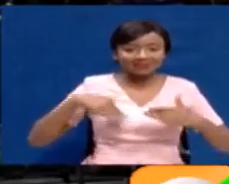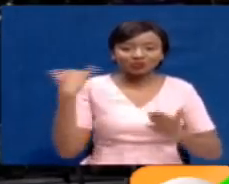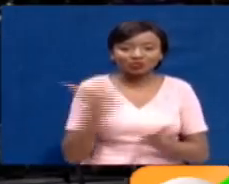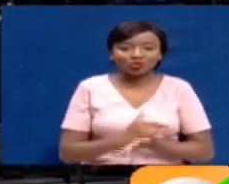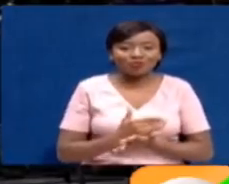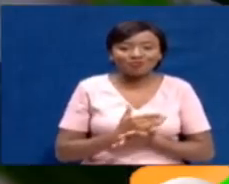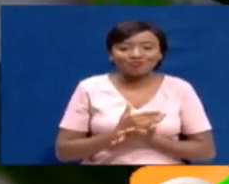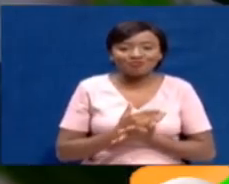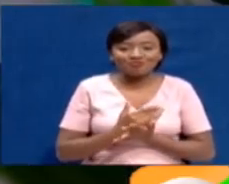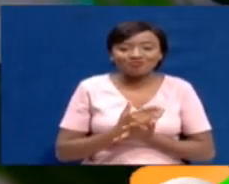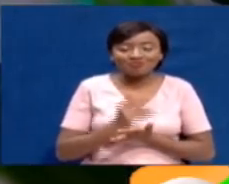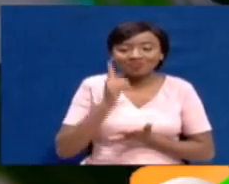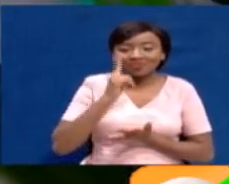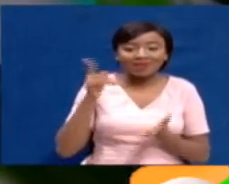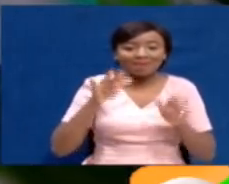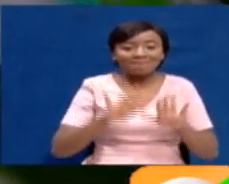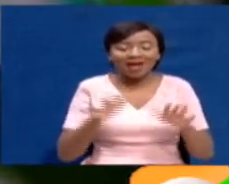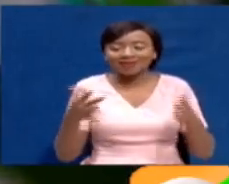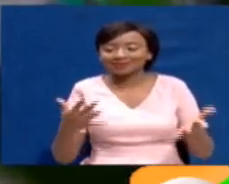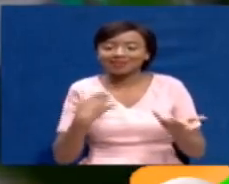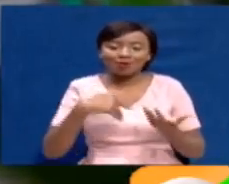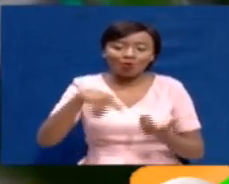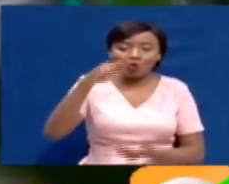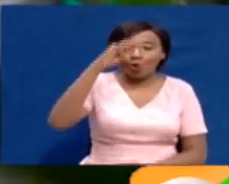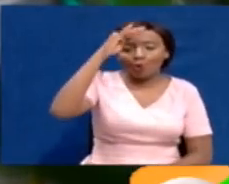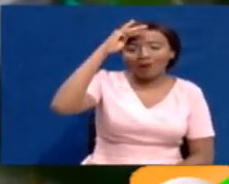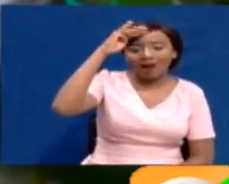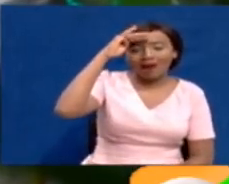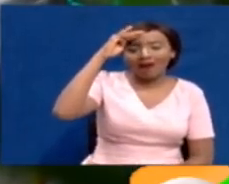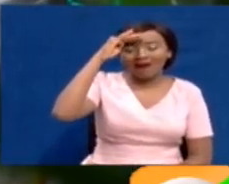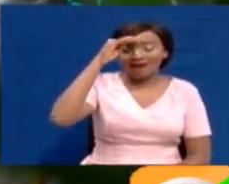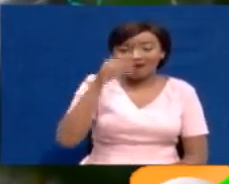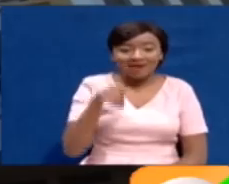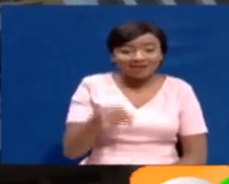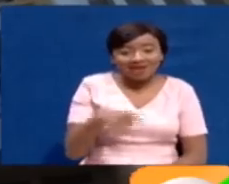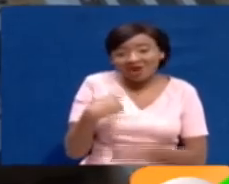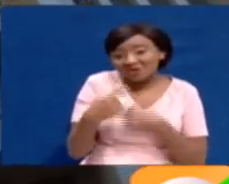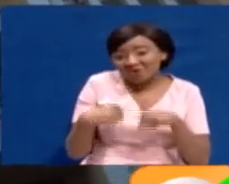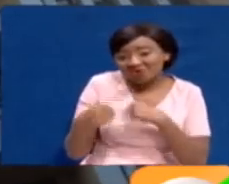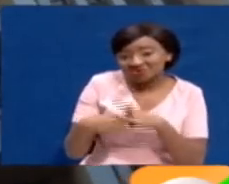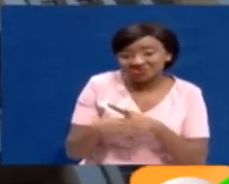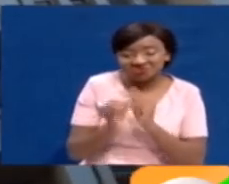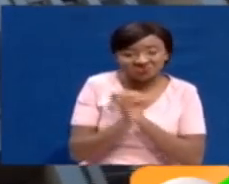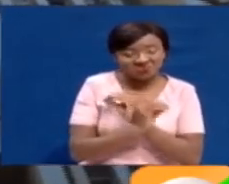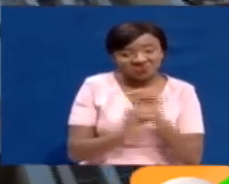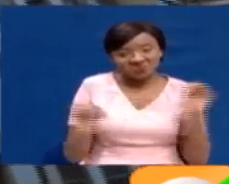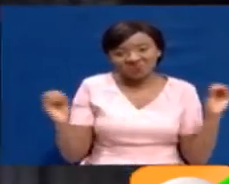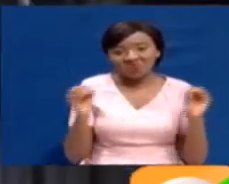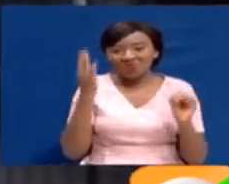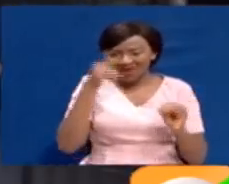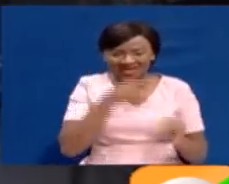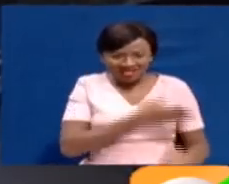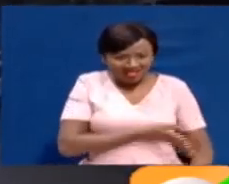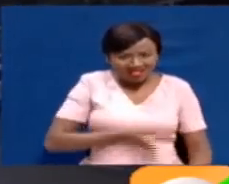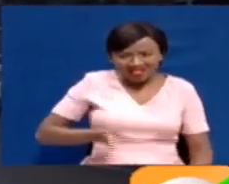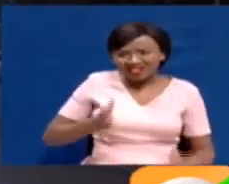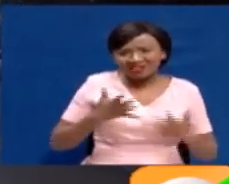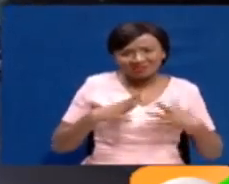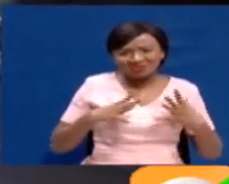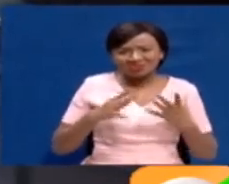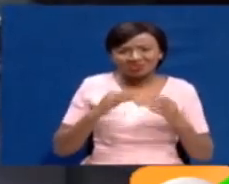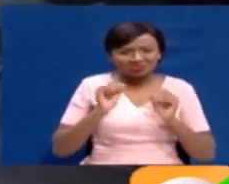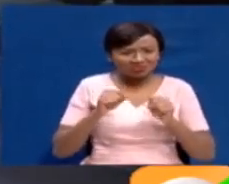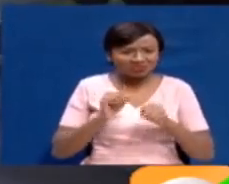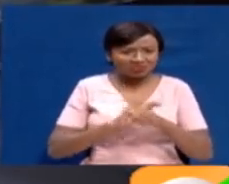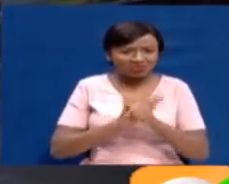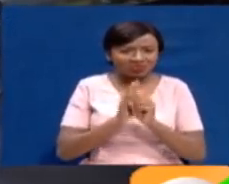with it, activities like partying and clubbing that might fuel the spread of the wild killer disease.